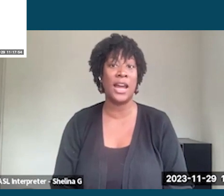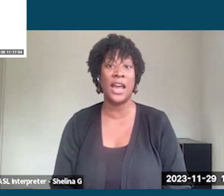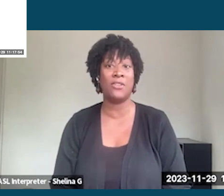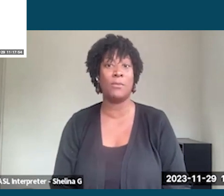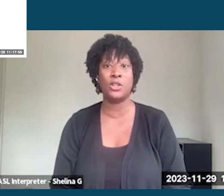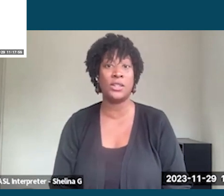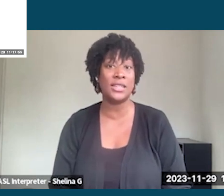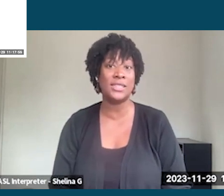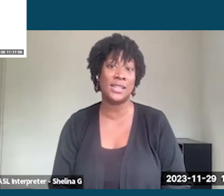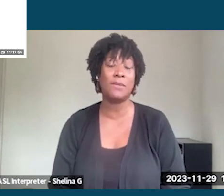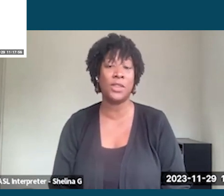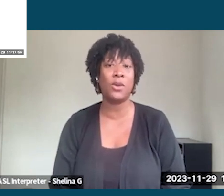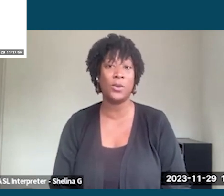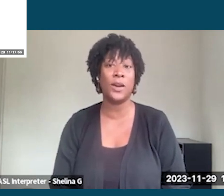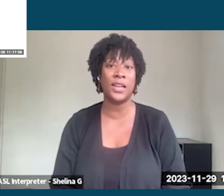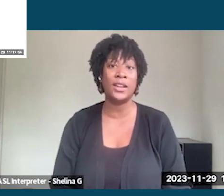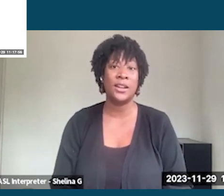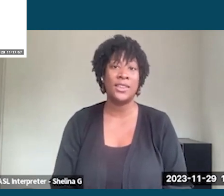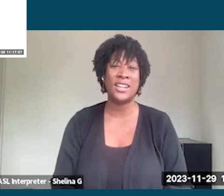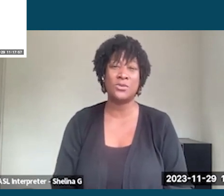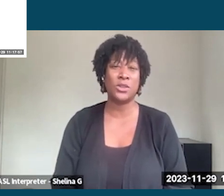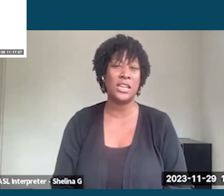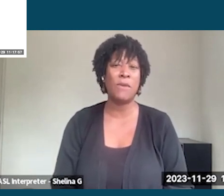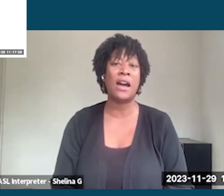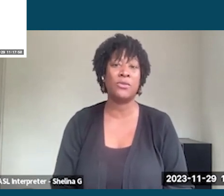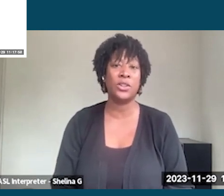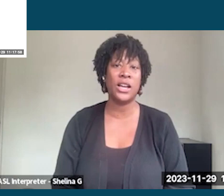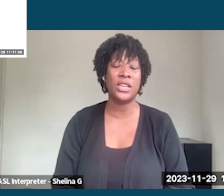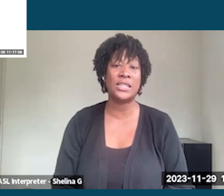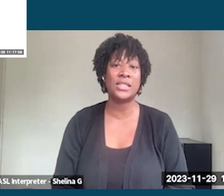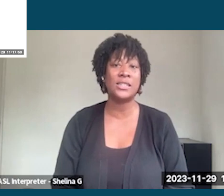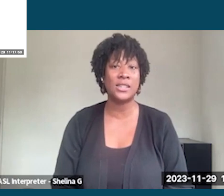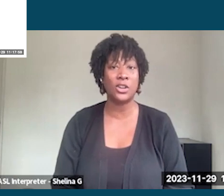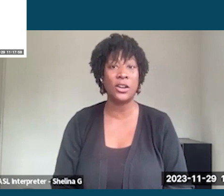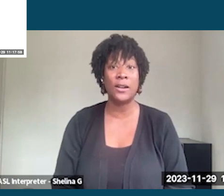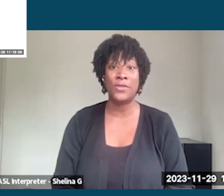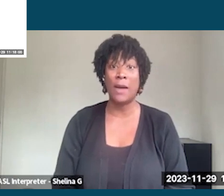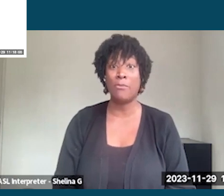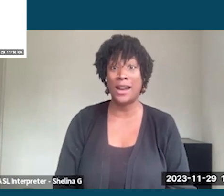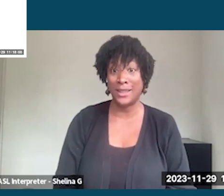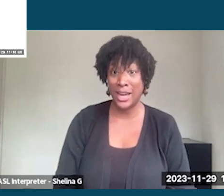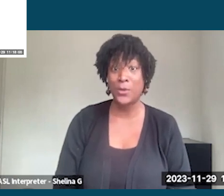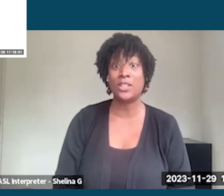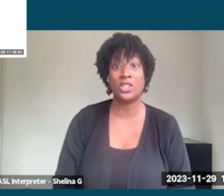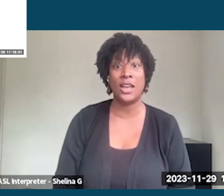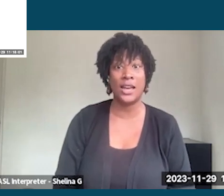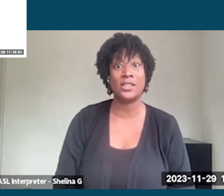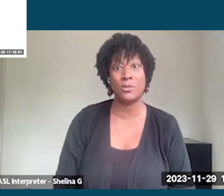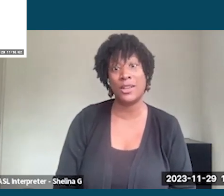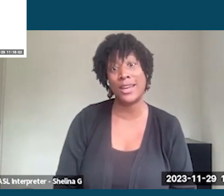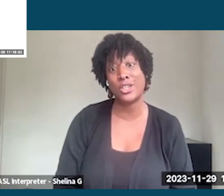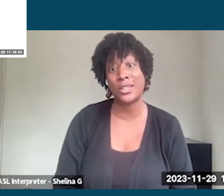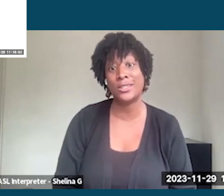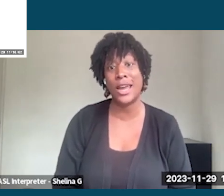information, they may not have an opportunity to say something right away. That is really impactful, I think, to consider that body language